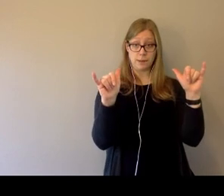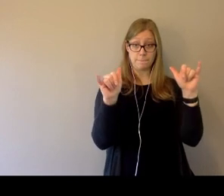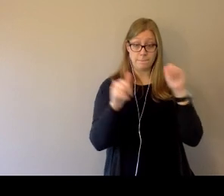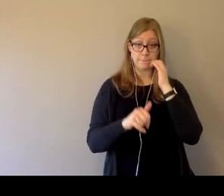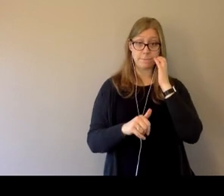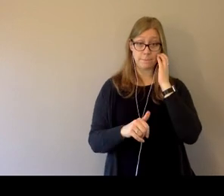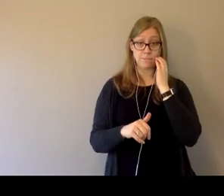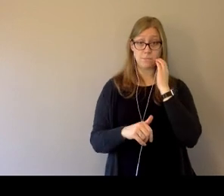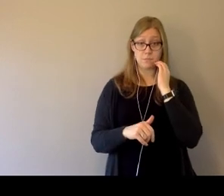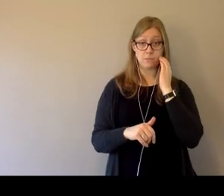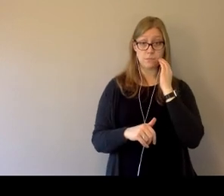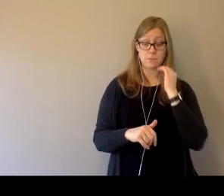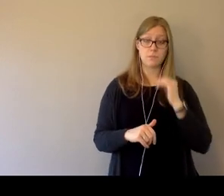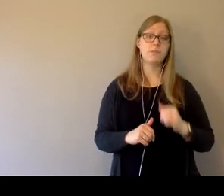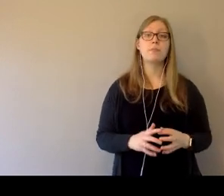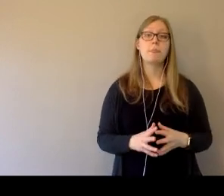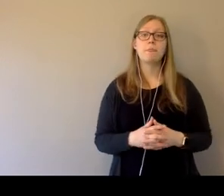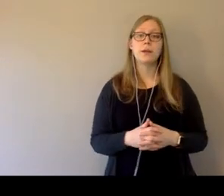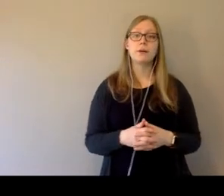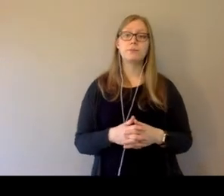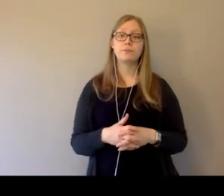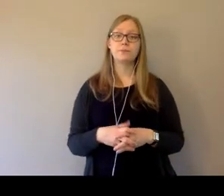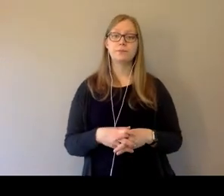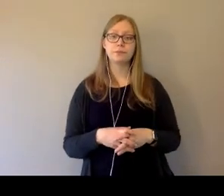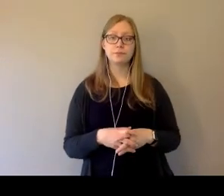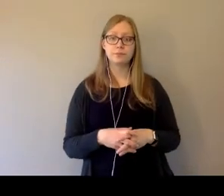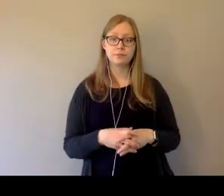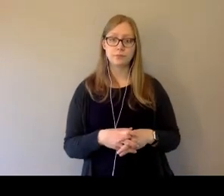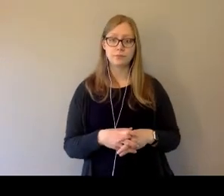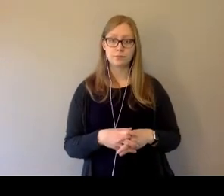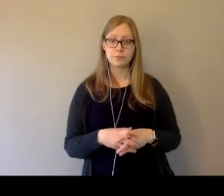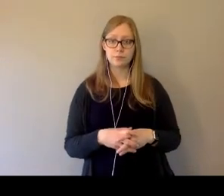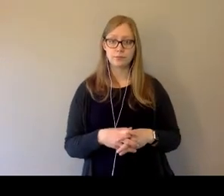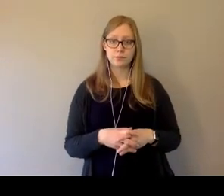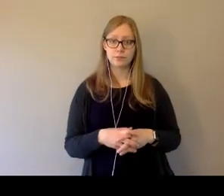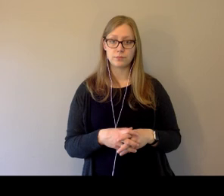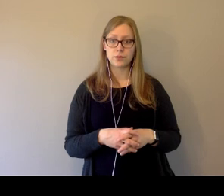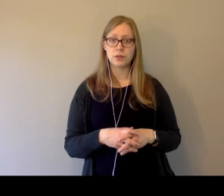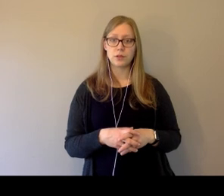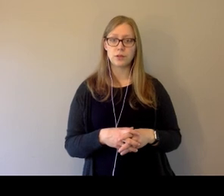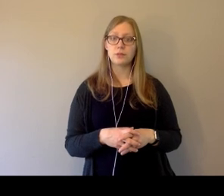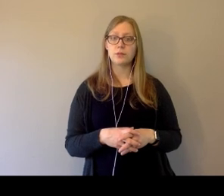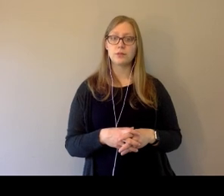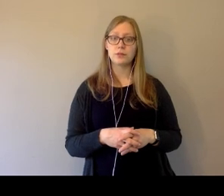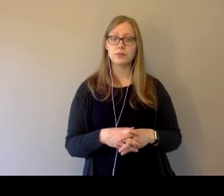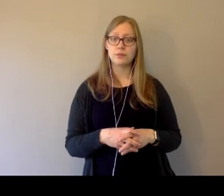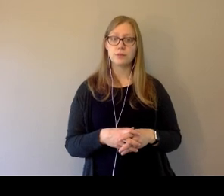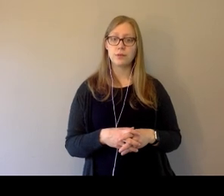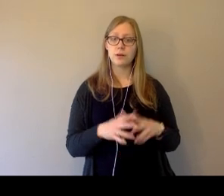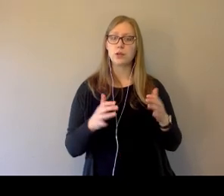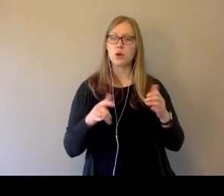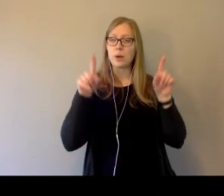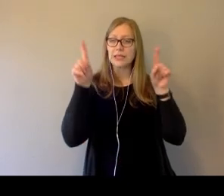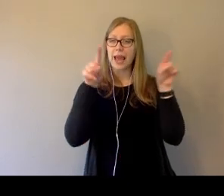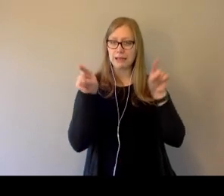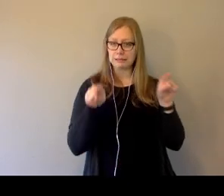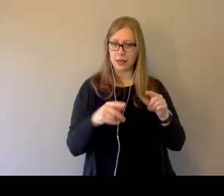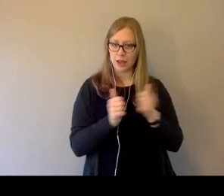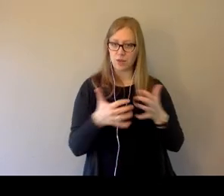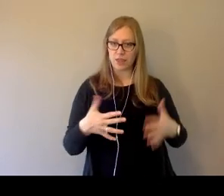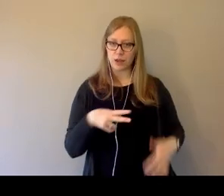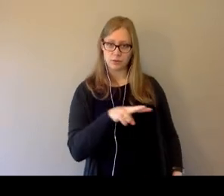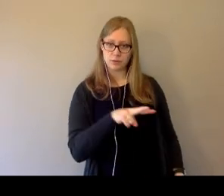out the 5s, that gives me 1. The VT divided by VT, that's 1. And 5 divided by 5, that's 1. And